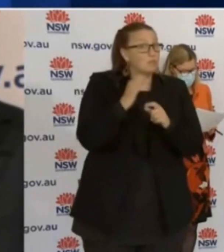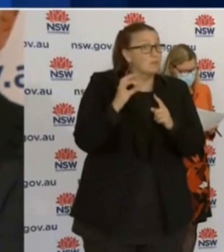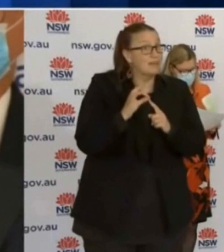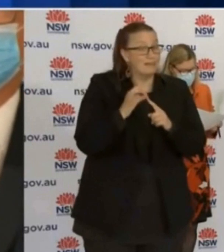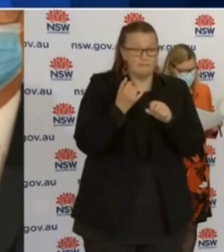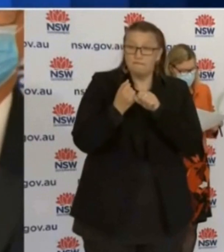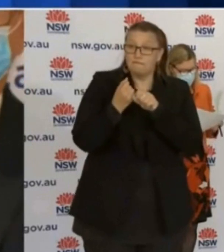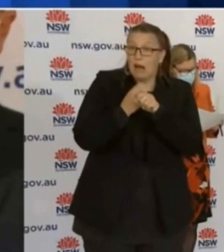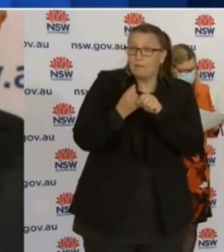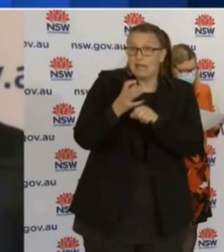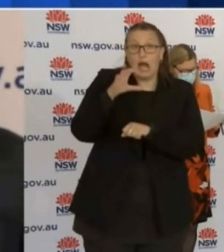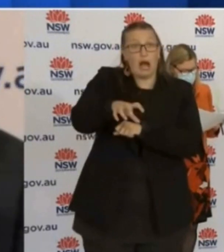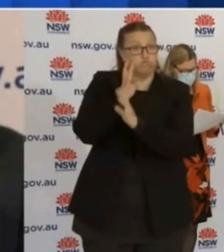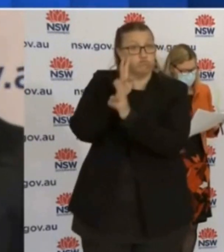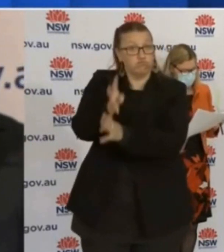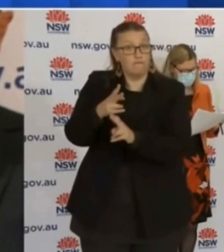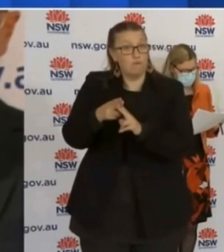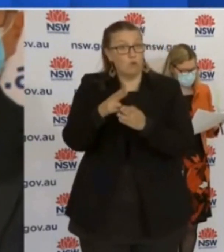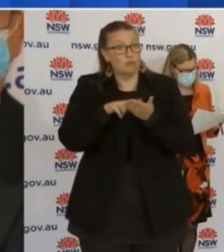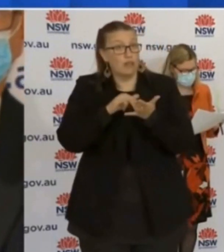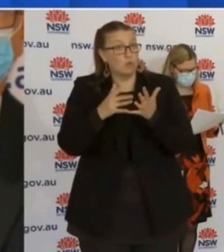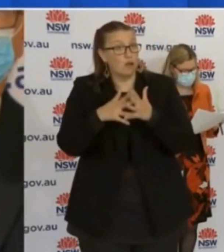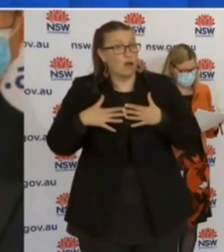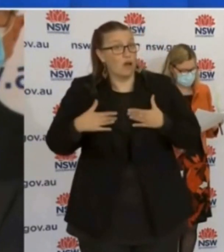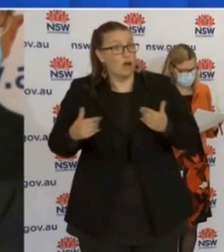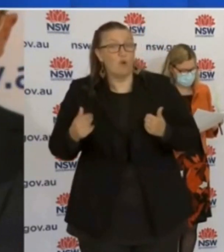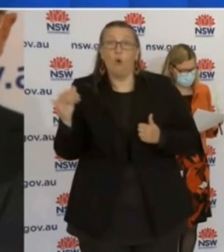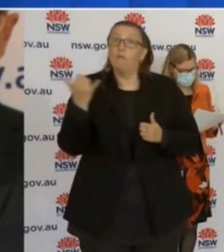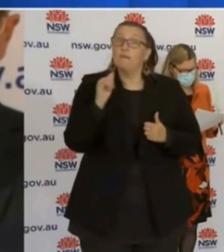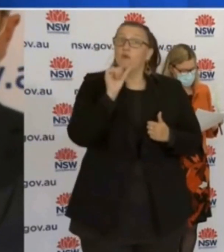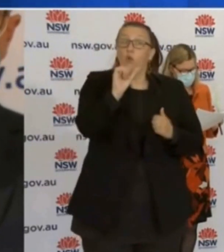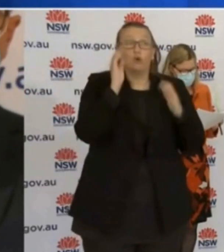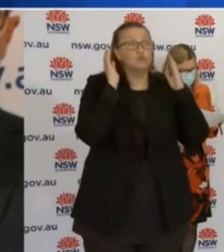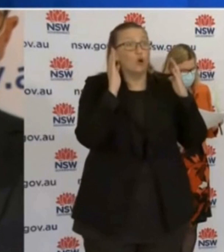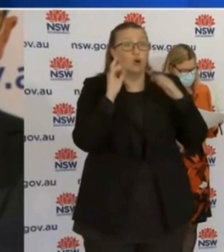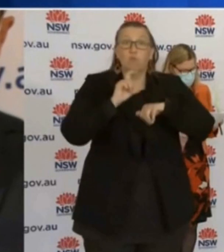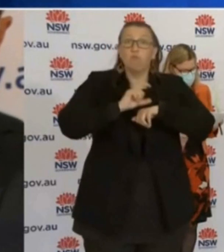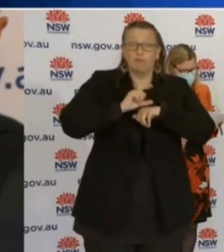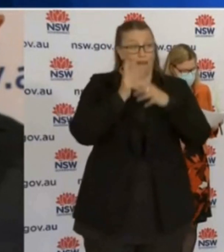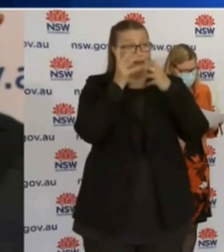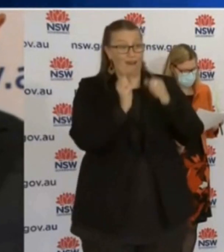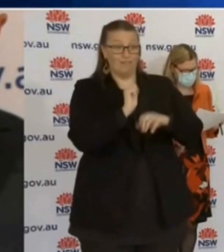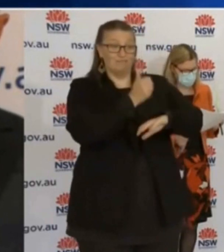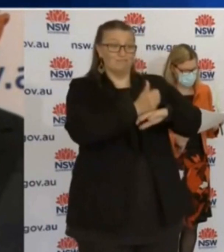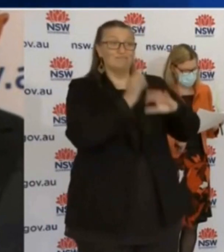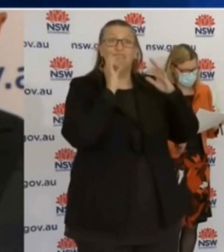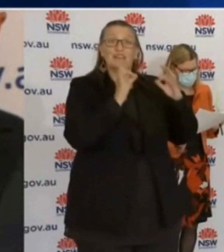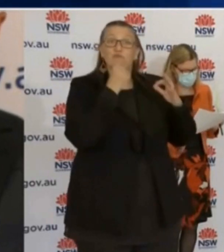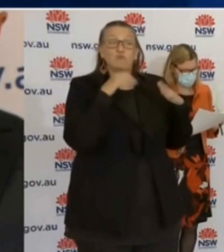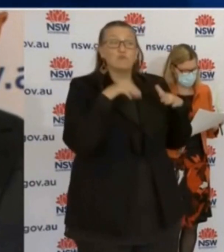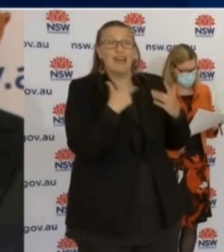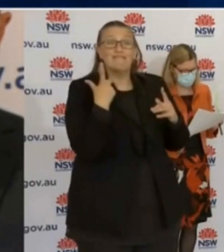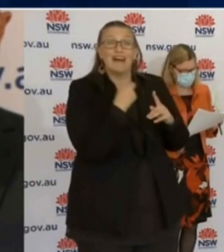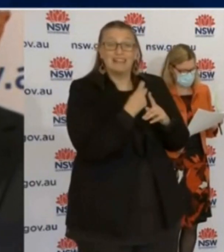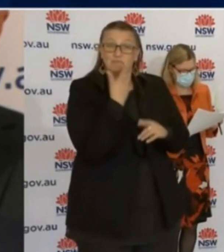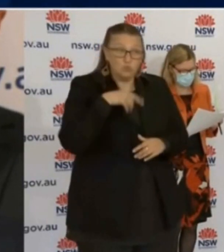if there's a vaccination hub near you. Please come forward and get vaccinated. This is the time to protect yourself and your family and your loved ones. And